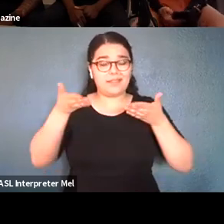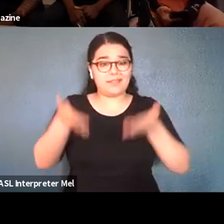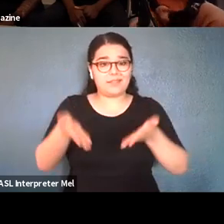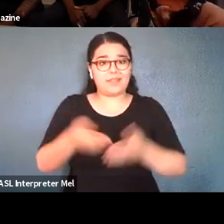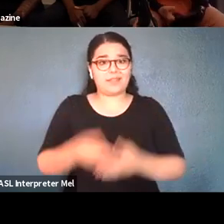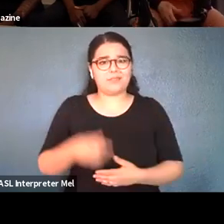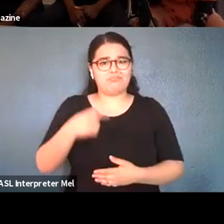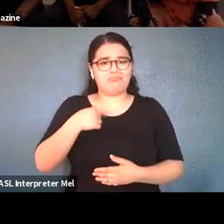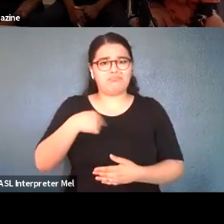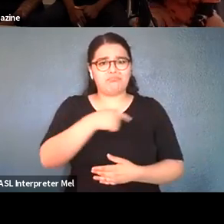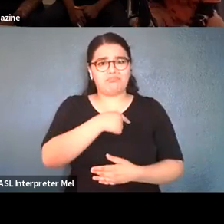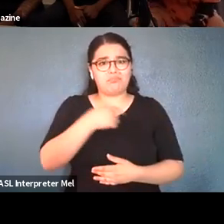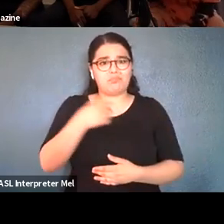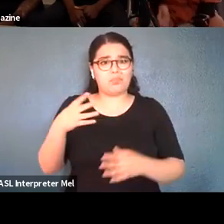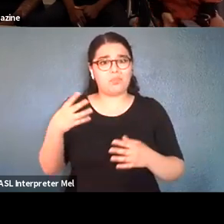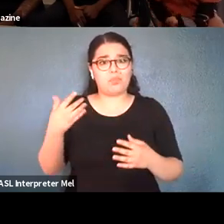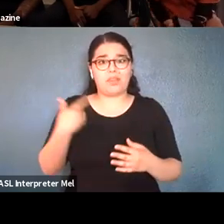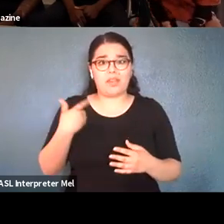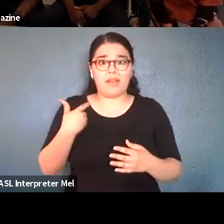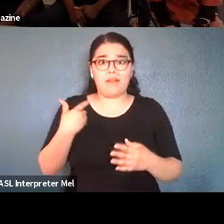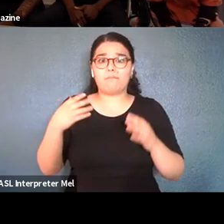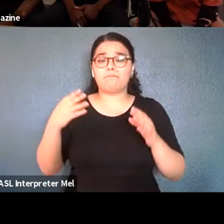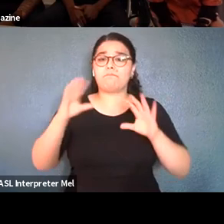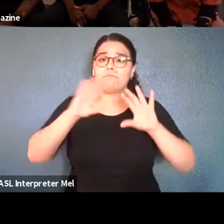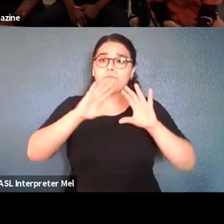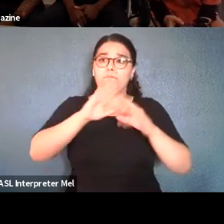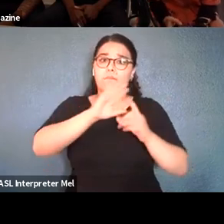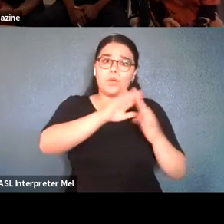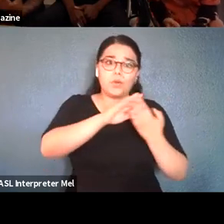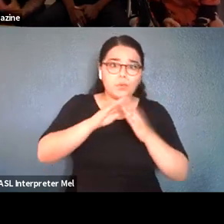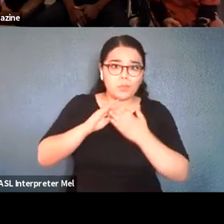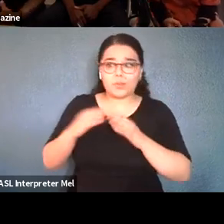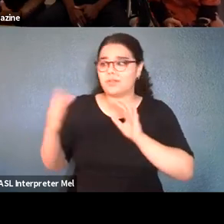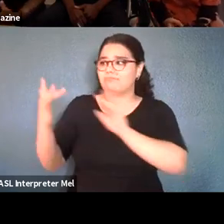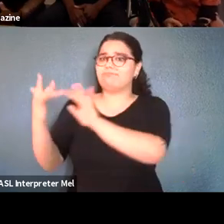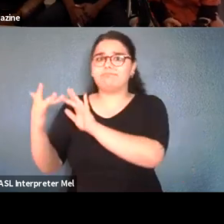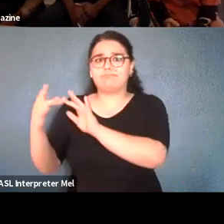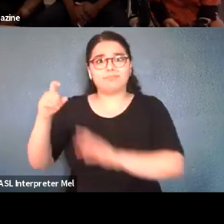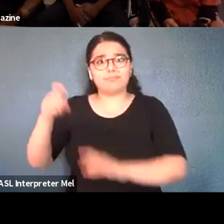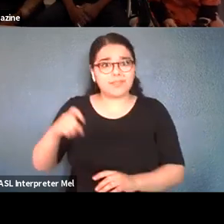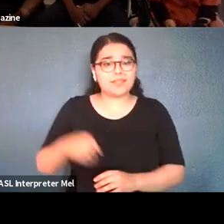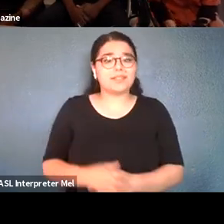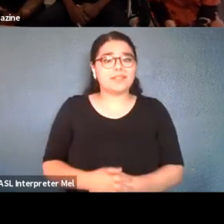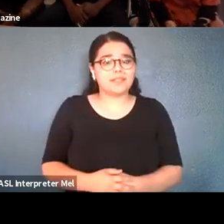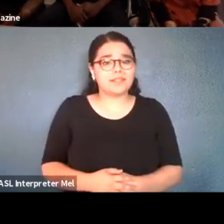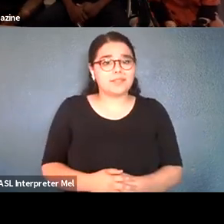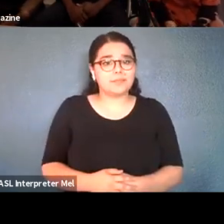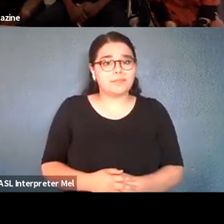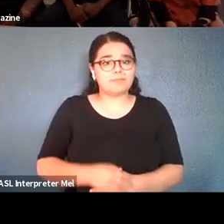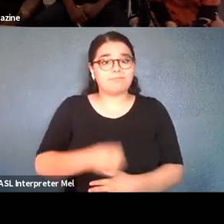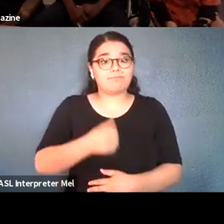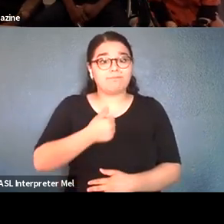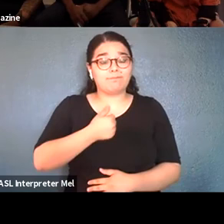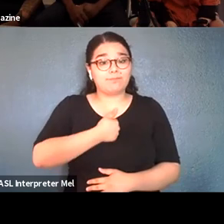poverty scholars right here in East Oakland. Always, as a day laborer myself, in the construction,